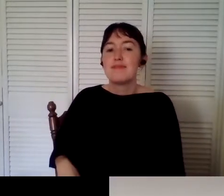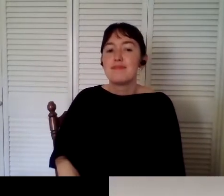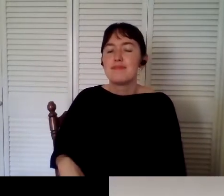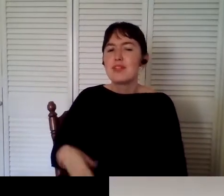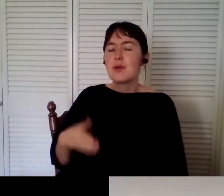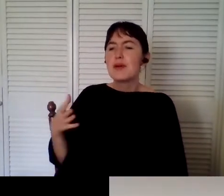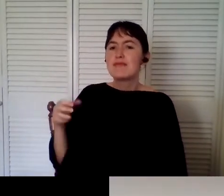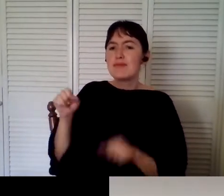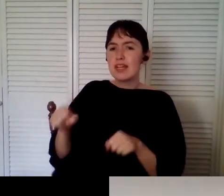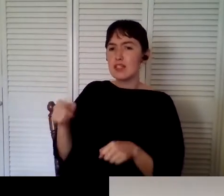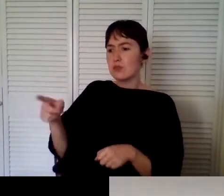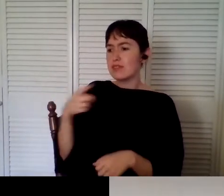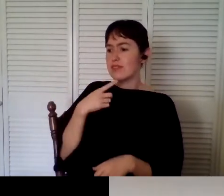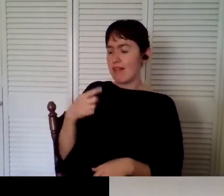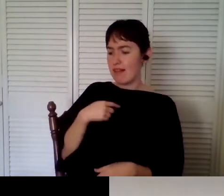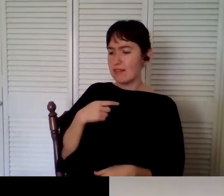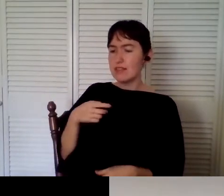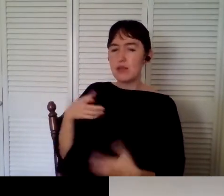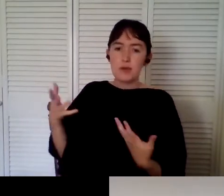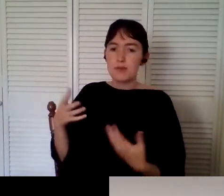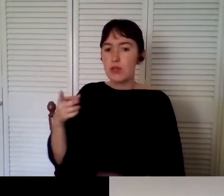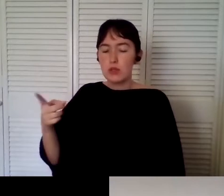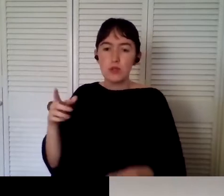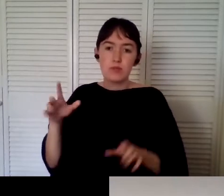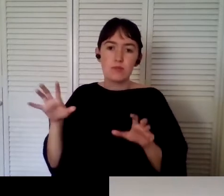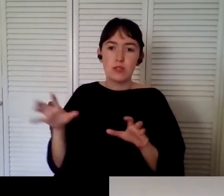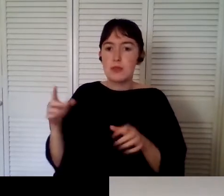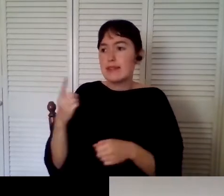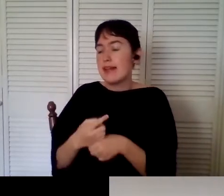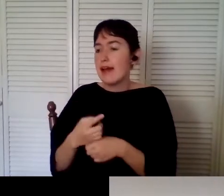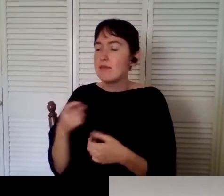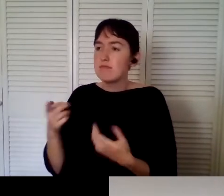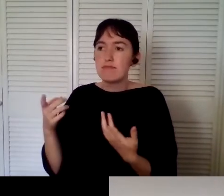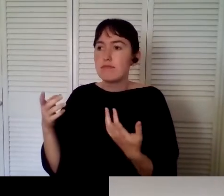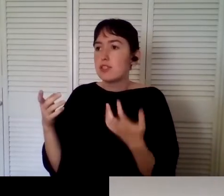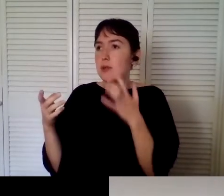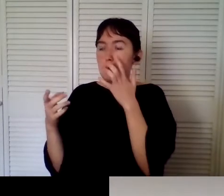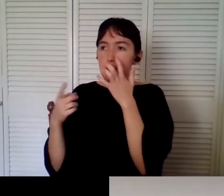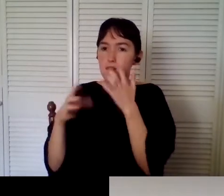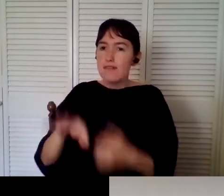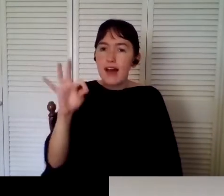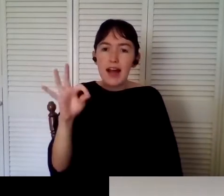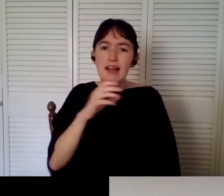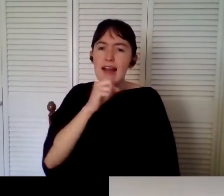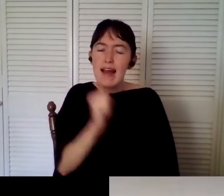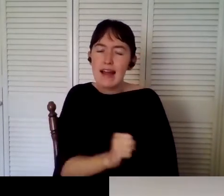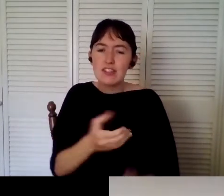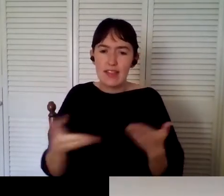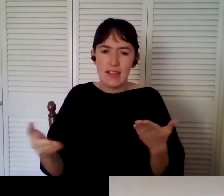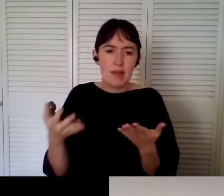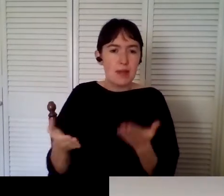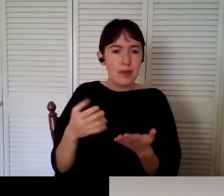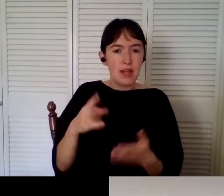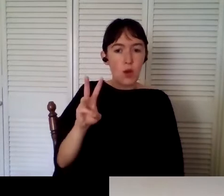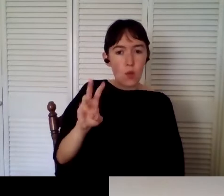okay, like, you're doing a dig or someone is doing a dig. They find this ancient thing. Maybe it's a weapon, maybe it's a tool. Mm-hmm. How do